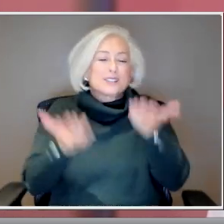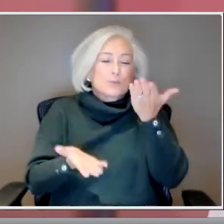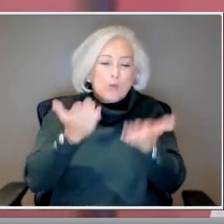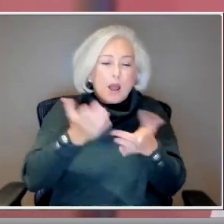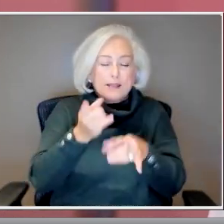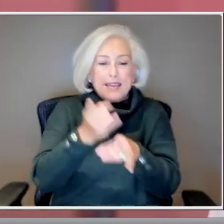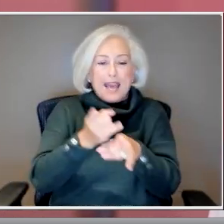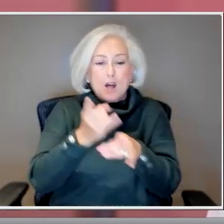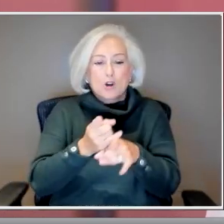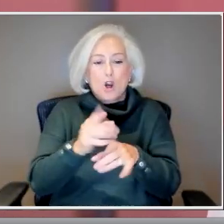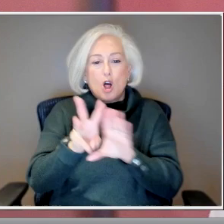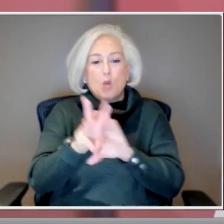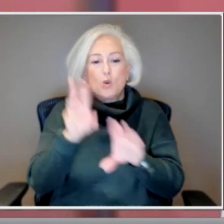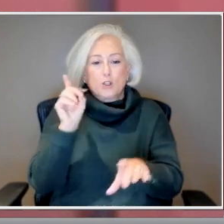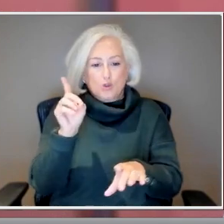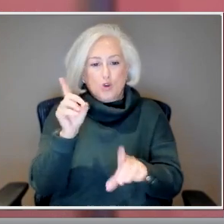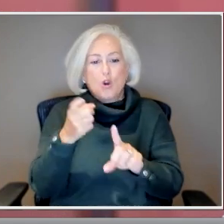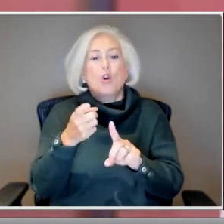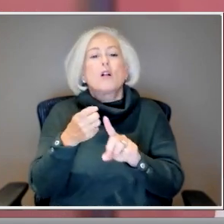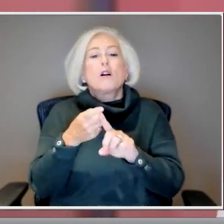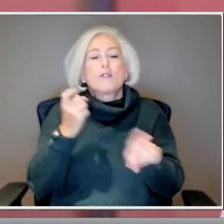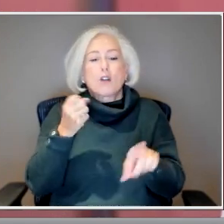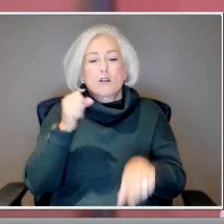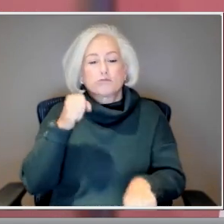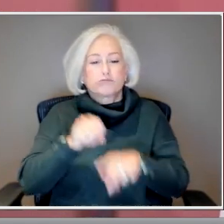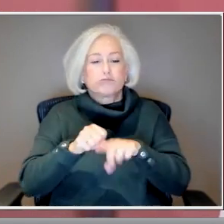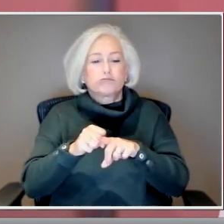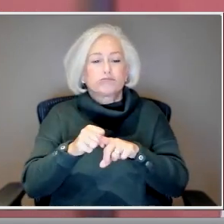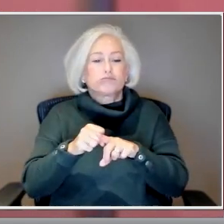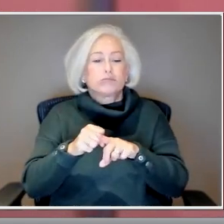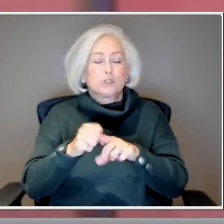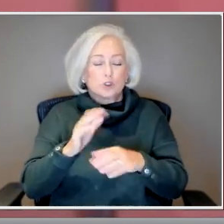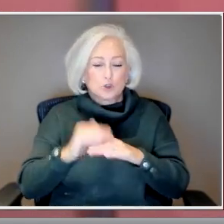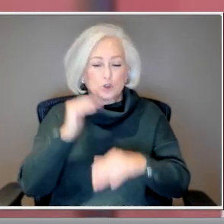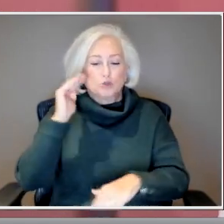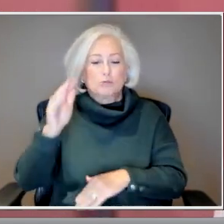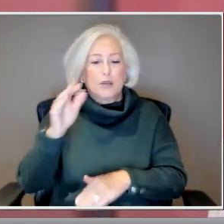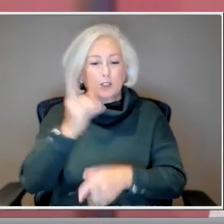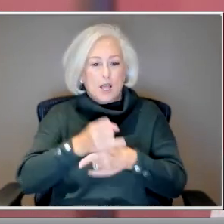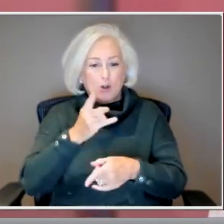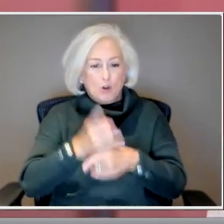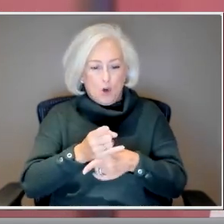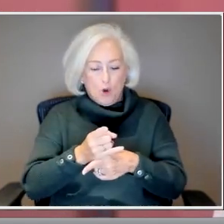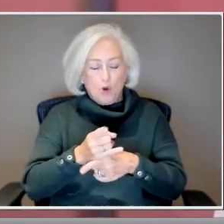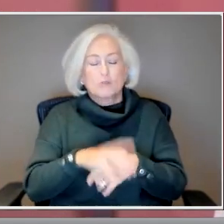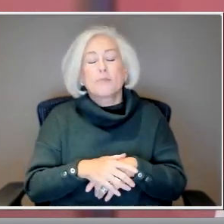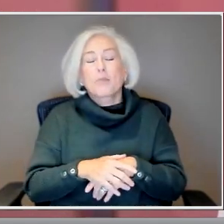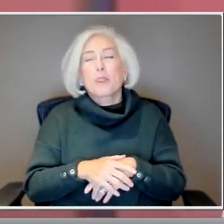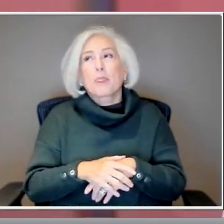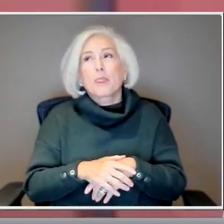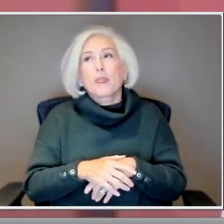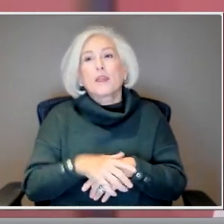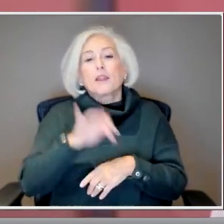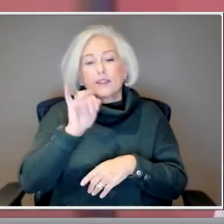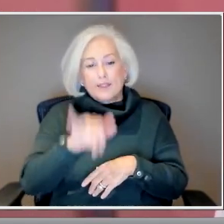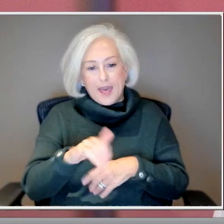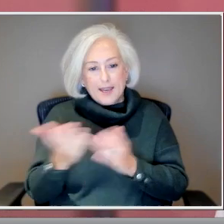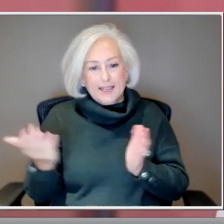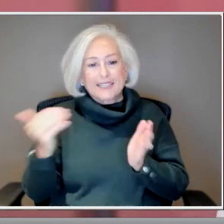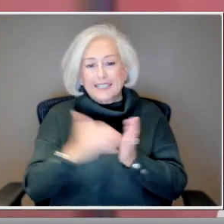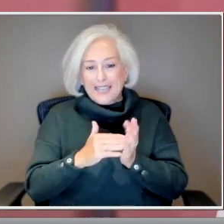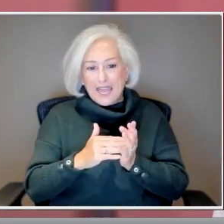get from Even alcohol after a intoxication after a night. And again, a reference to that sympathetic drive that we will